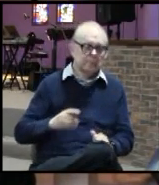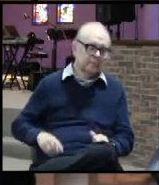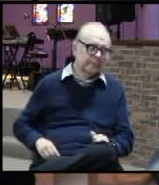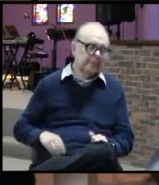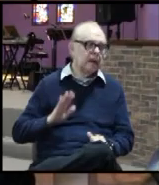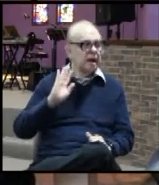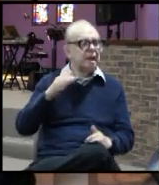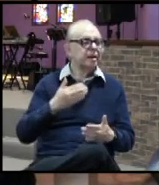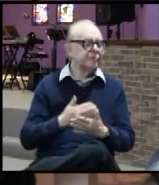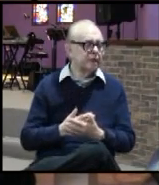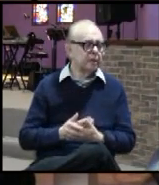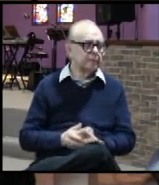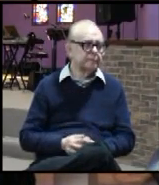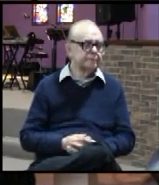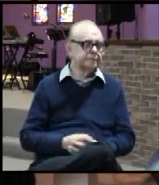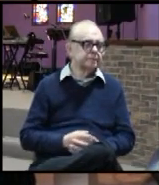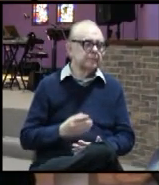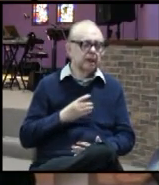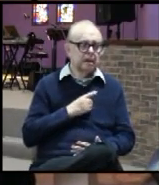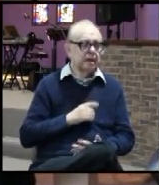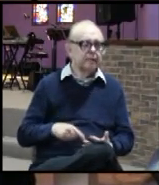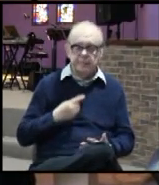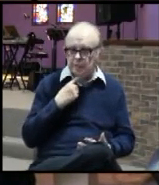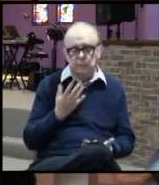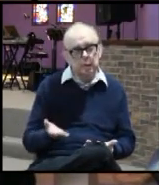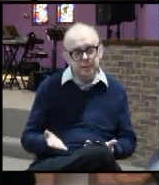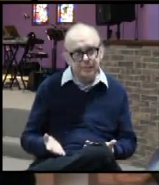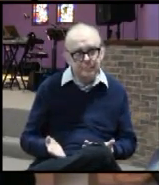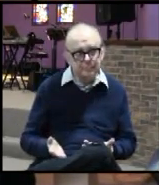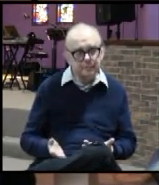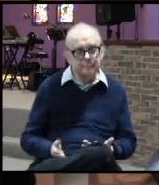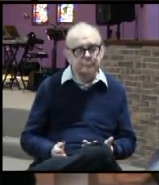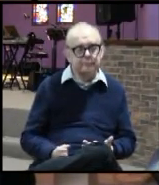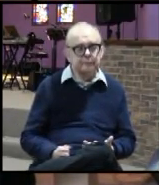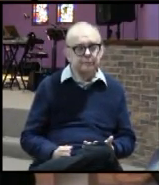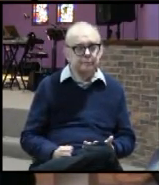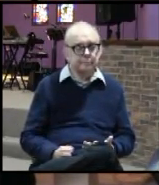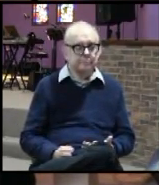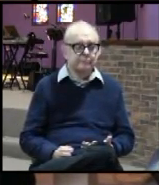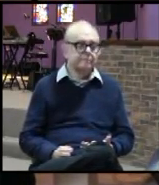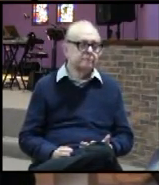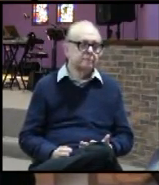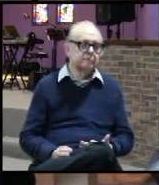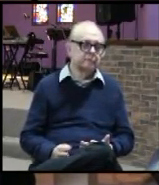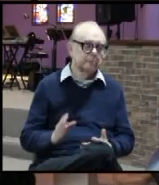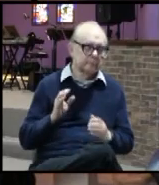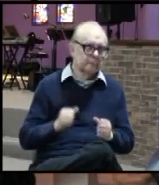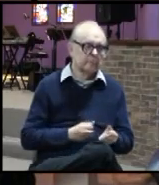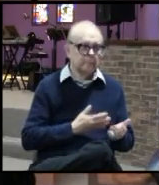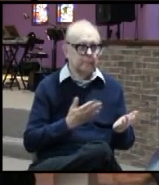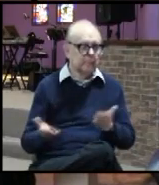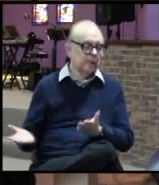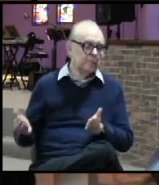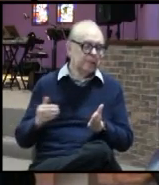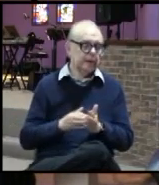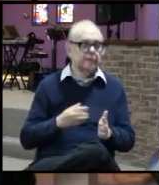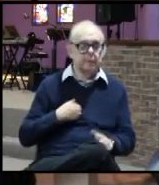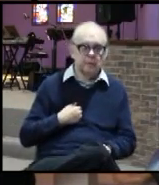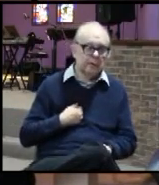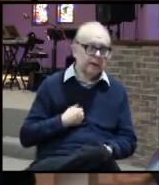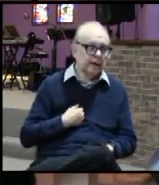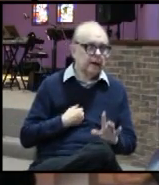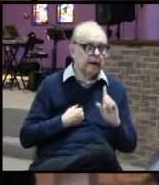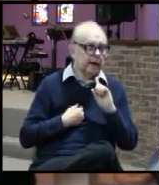son. And what did David say? In Samuel chapter 1, he says, can I bring him back to me? The answer is